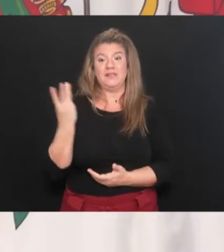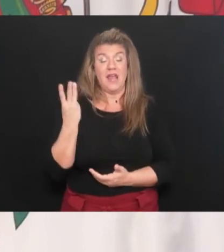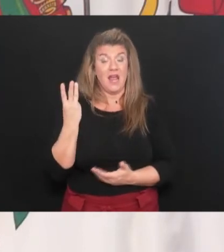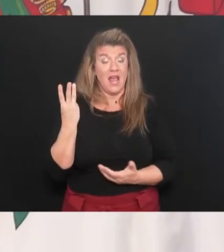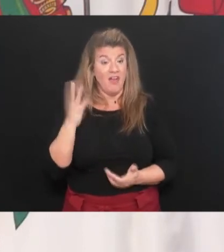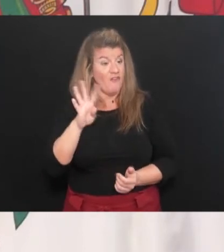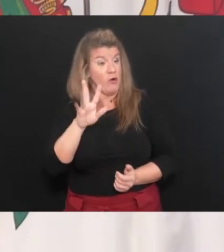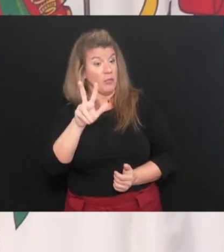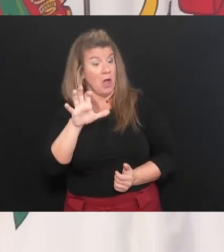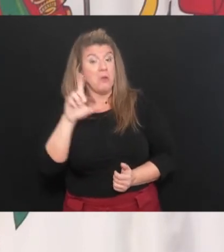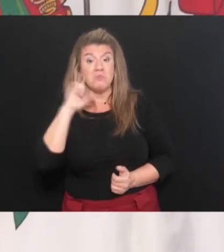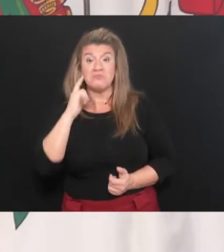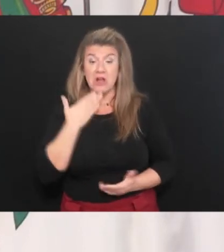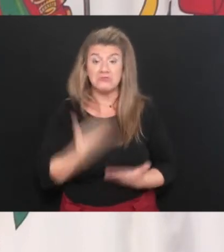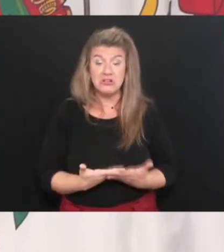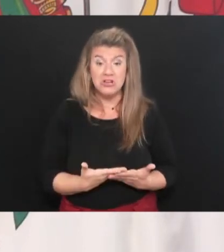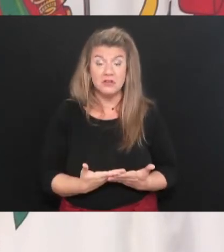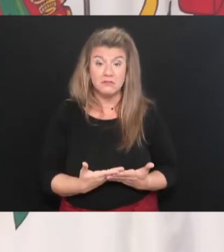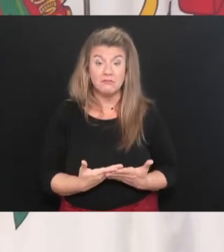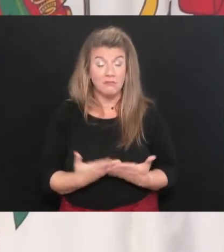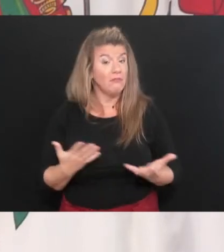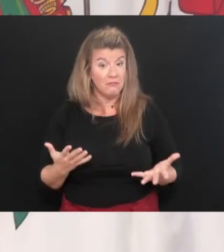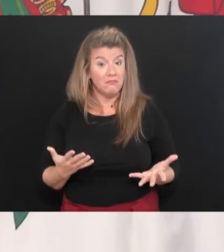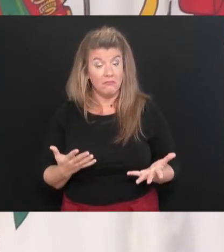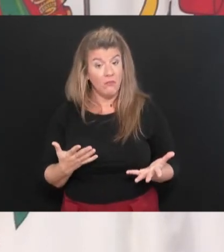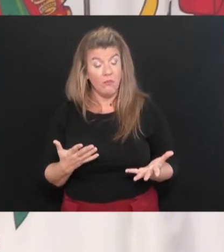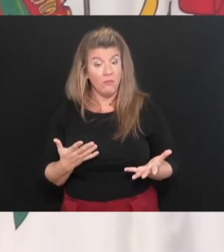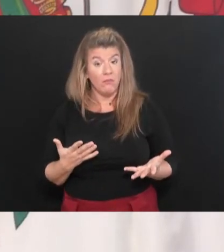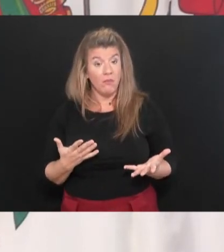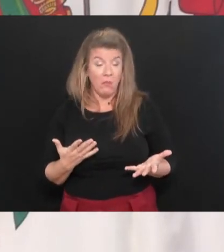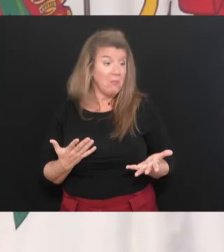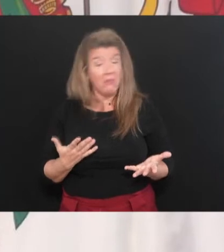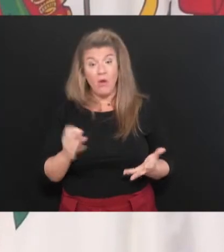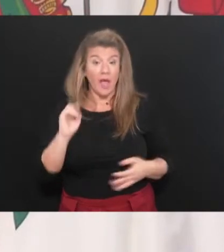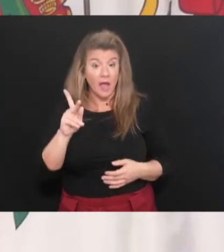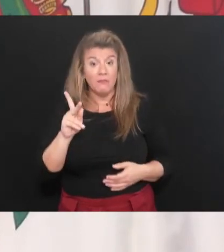great. You know,